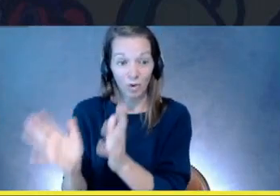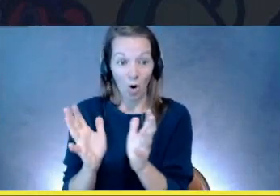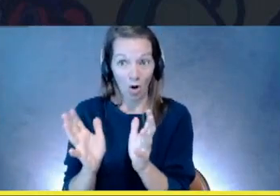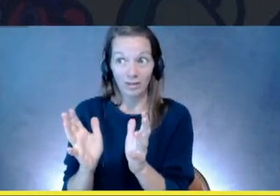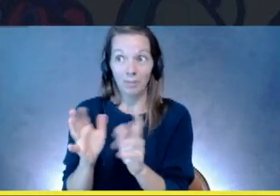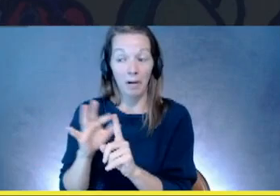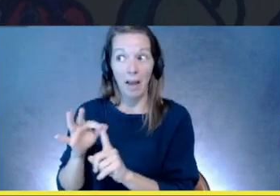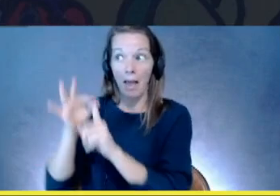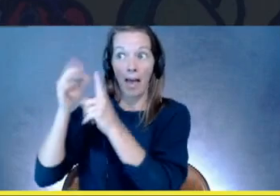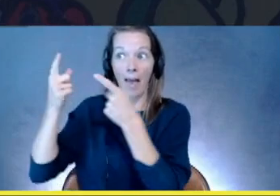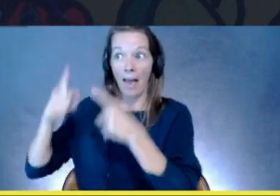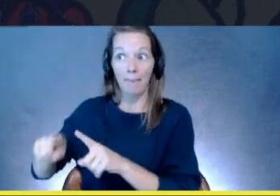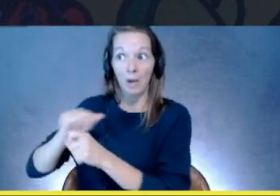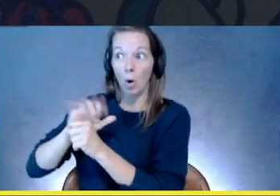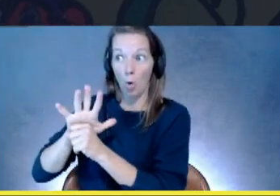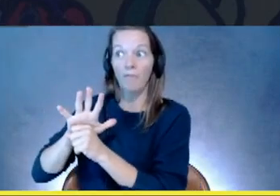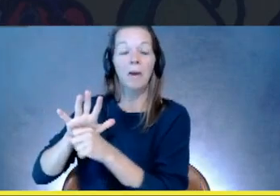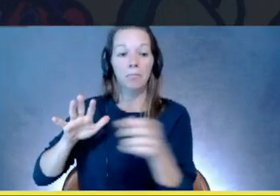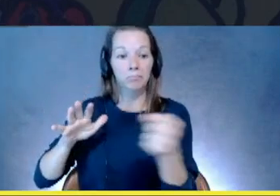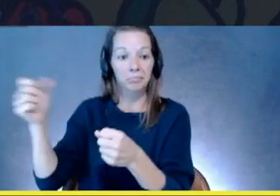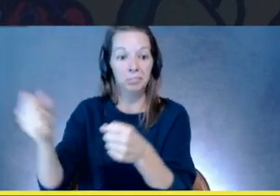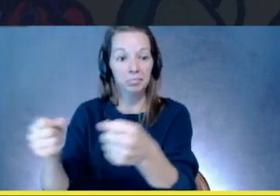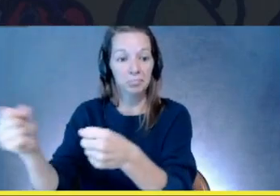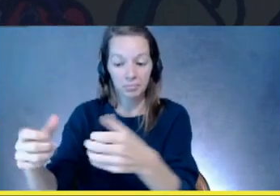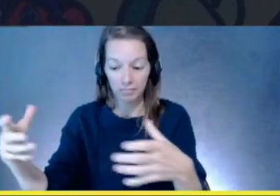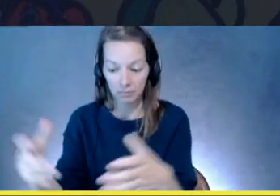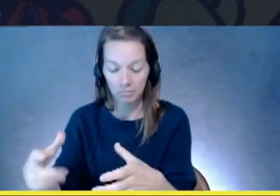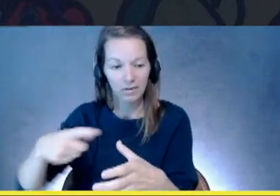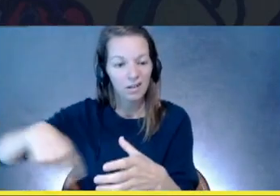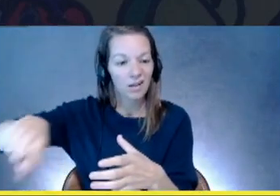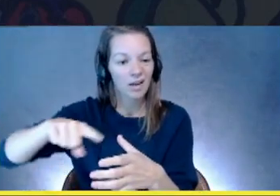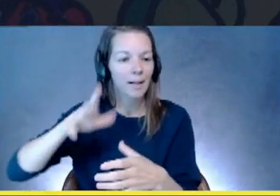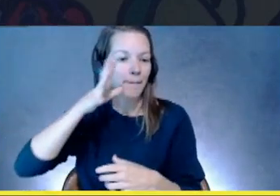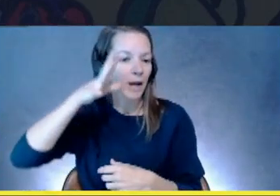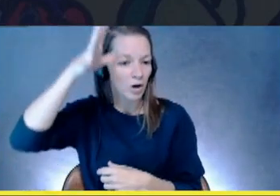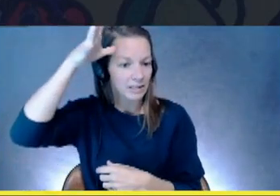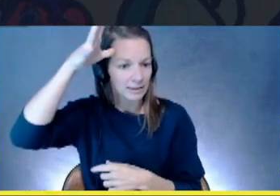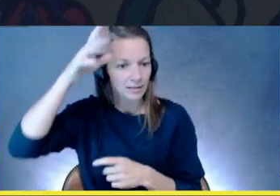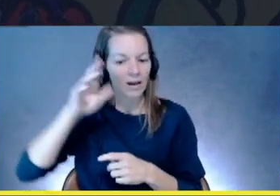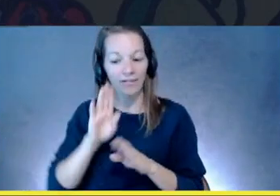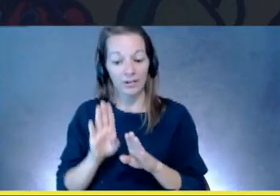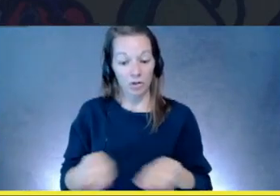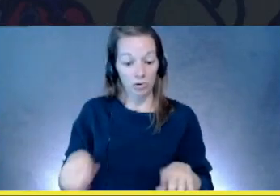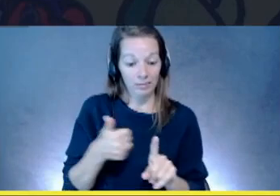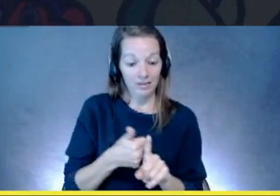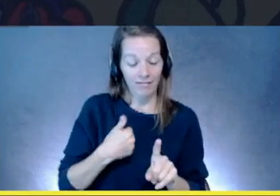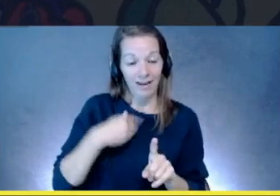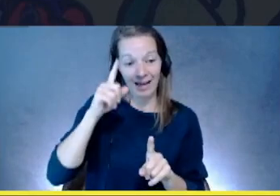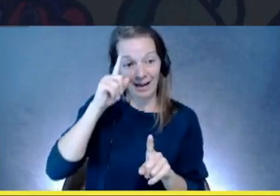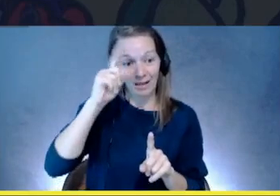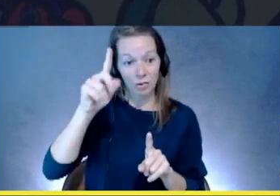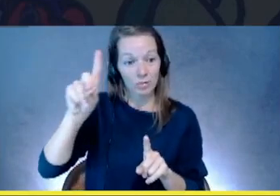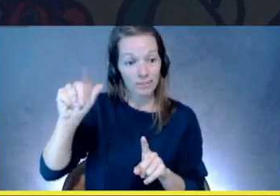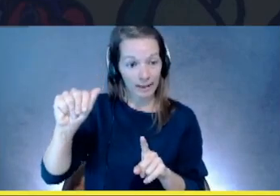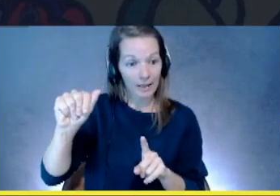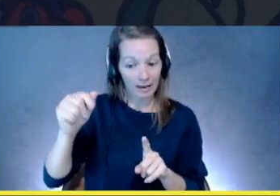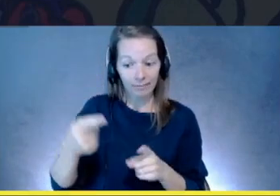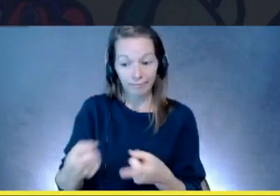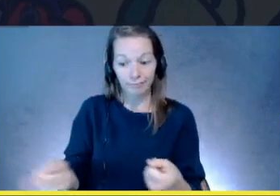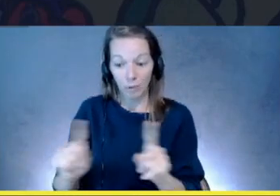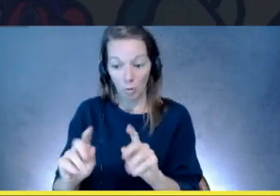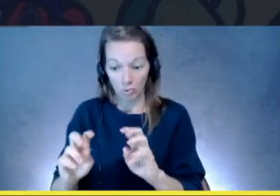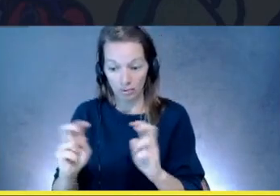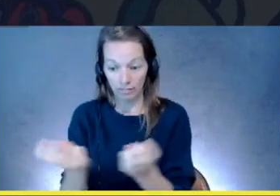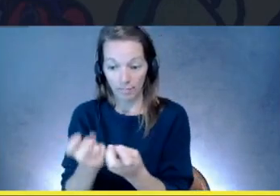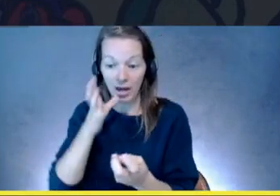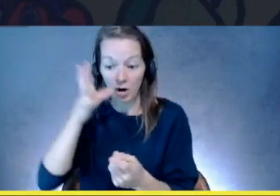not happened, because, you know, they were parents of people with intellectual and developmental disabilities. They were individuals who have, you know,